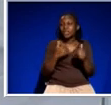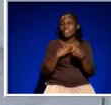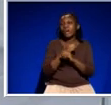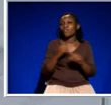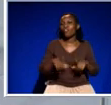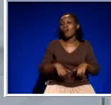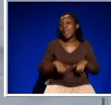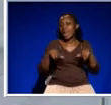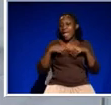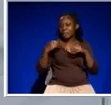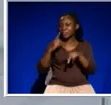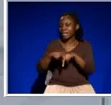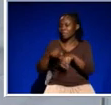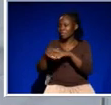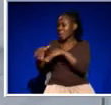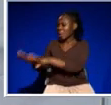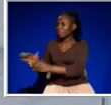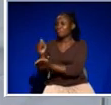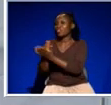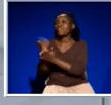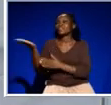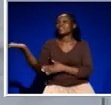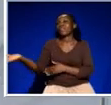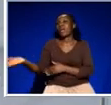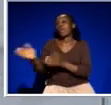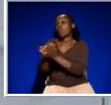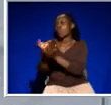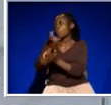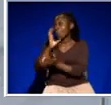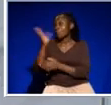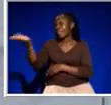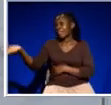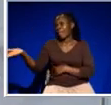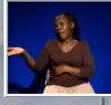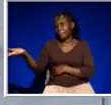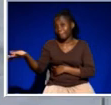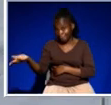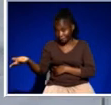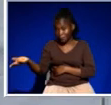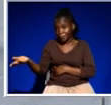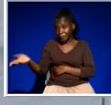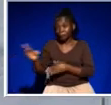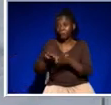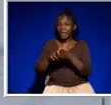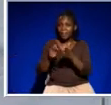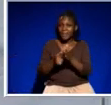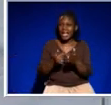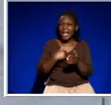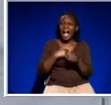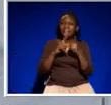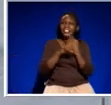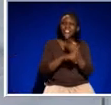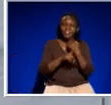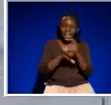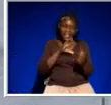left in the office with this bottle of water. So we have different